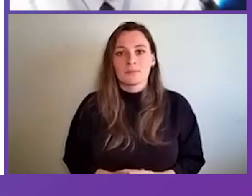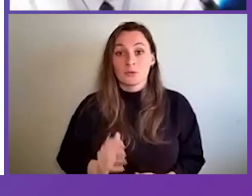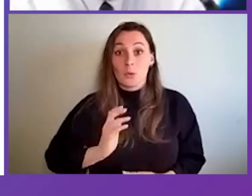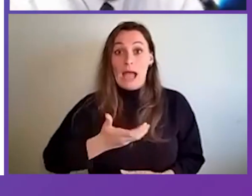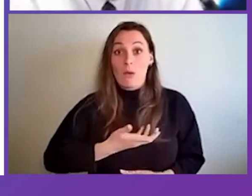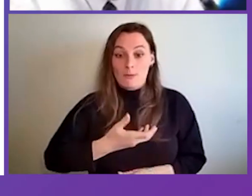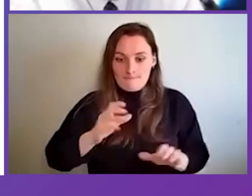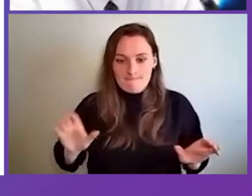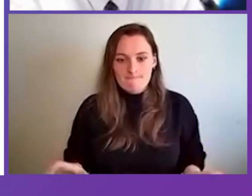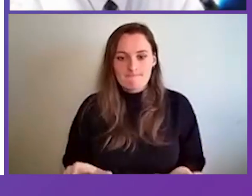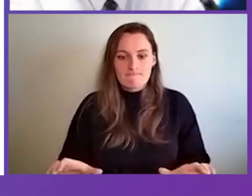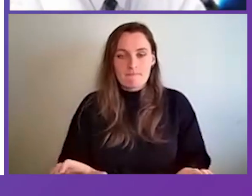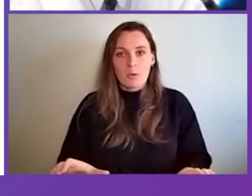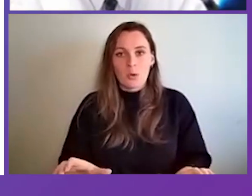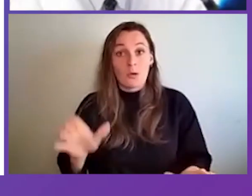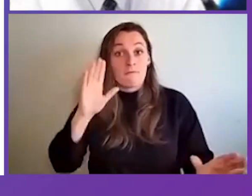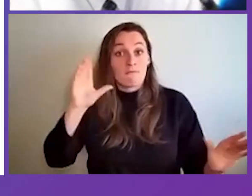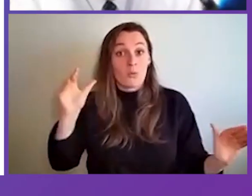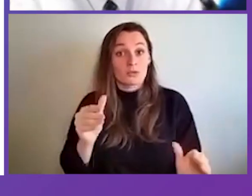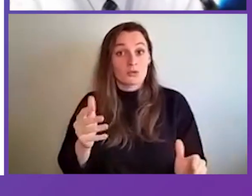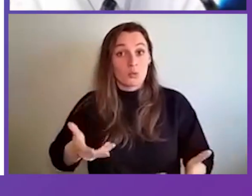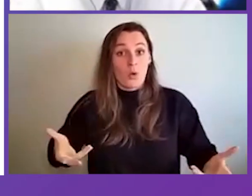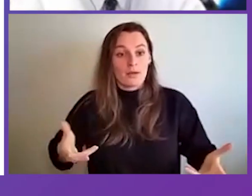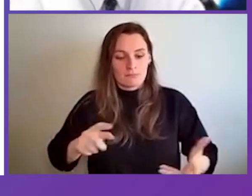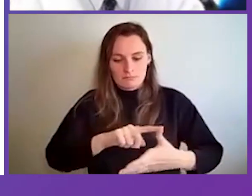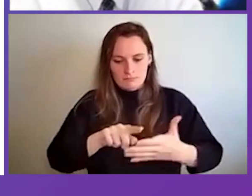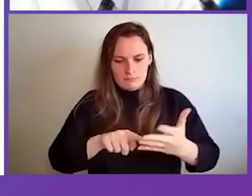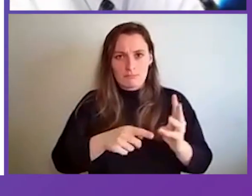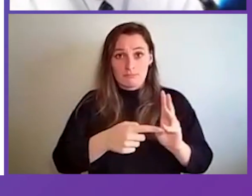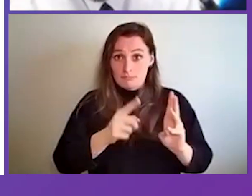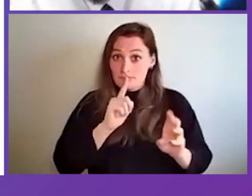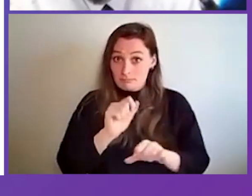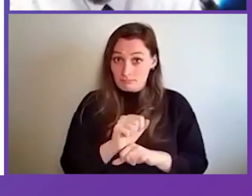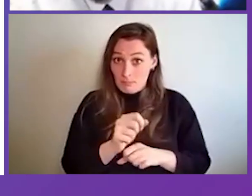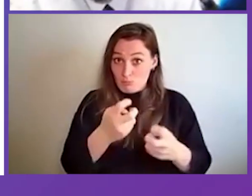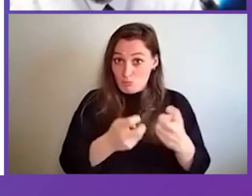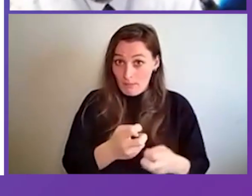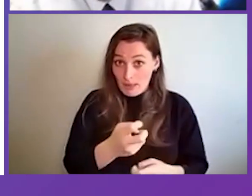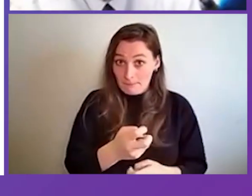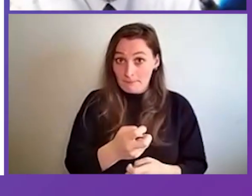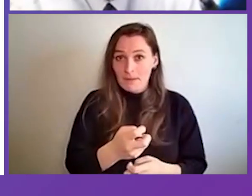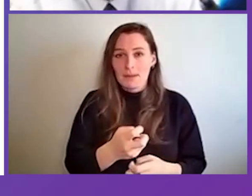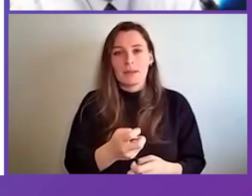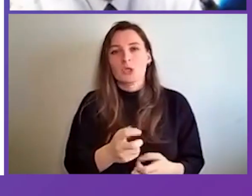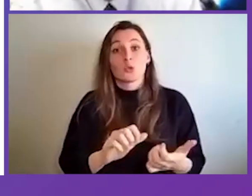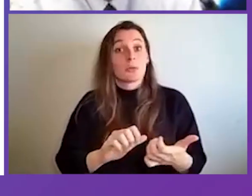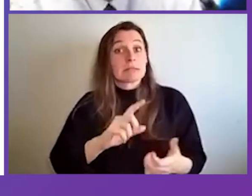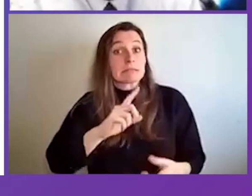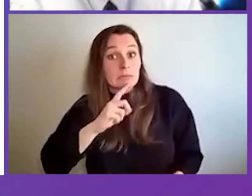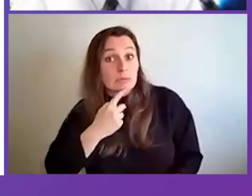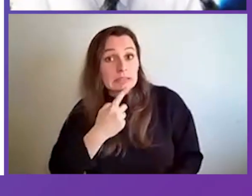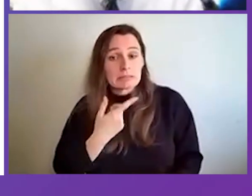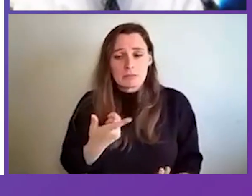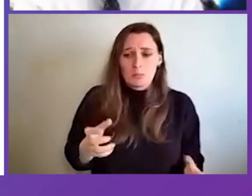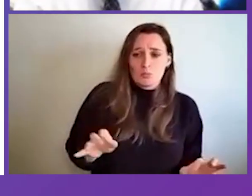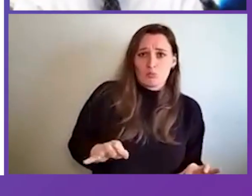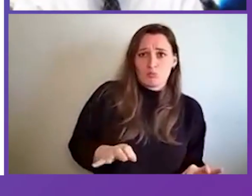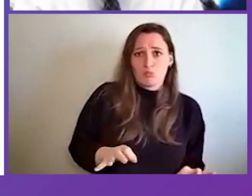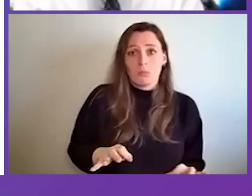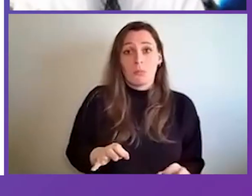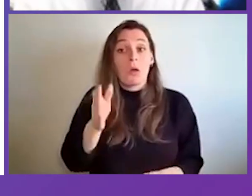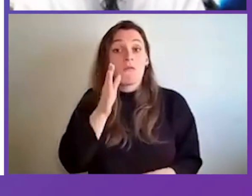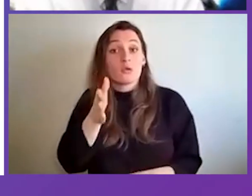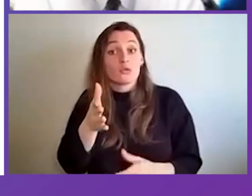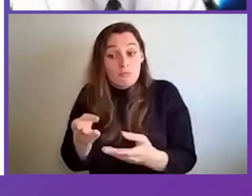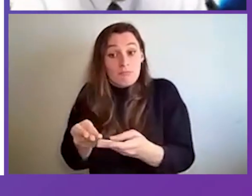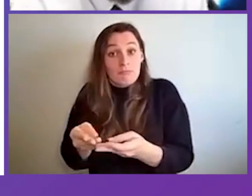confirming whether these are a problem, the extent to which they're a problem, and potential solutions for some of these issues. So